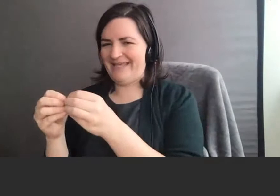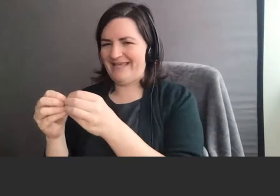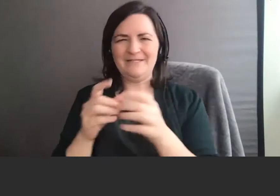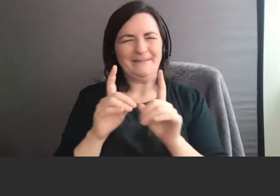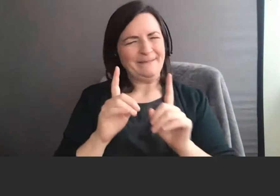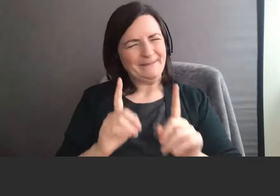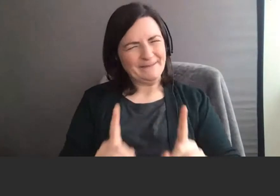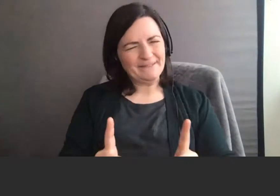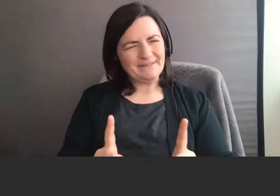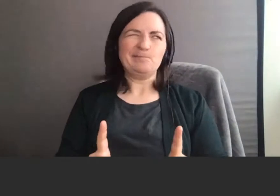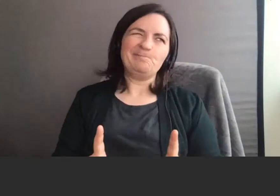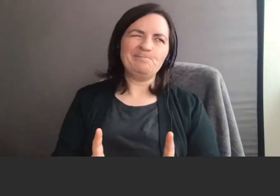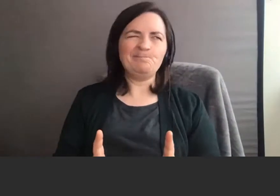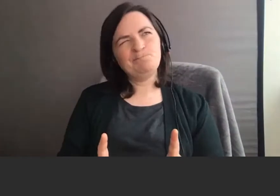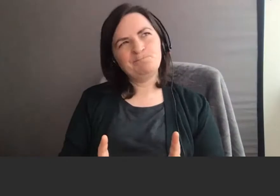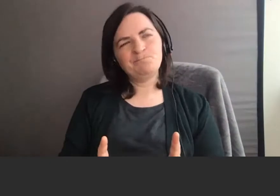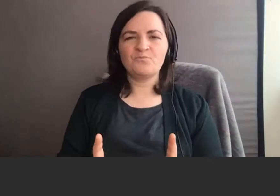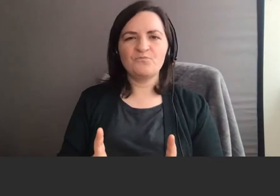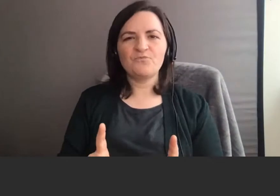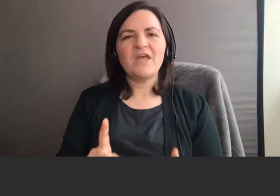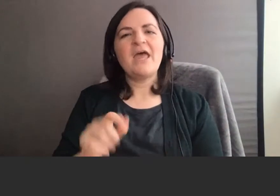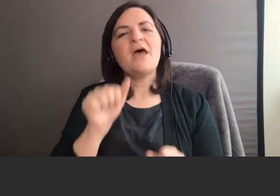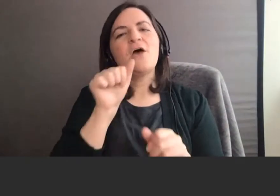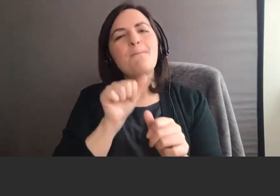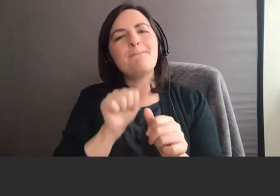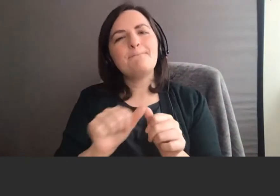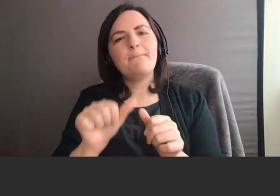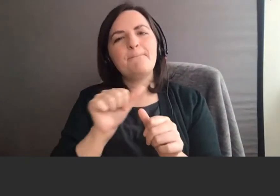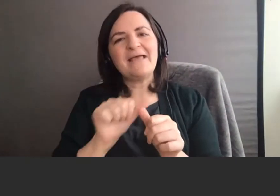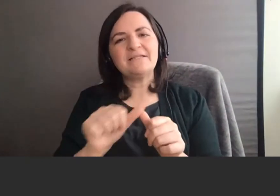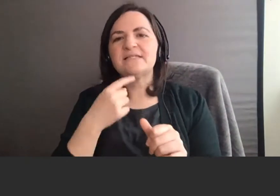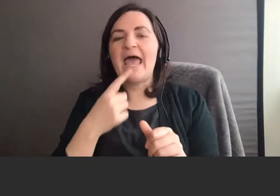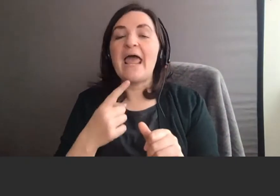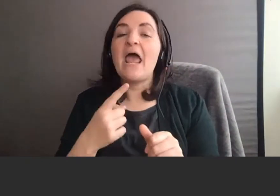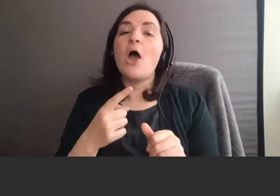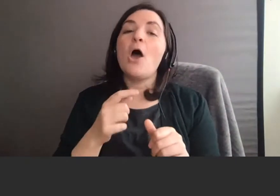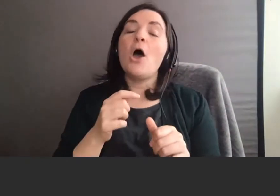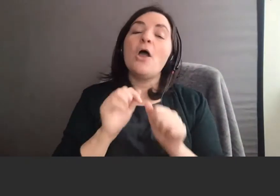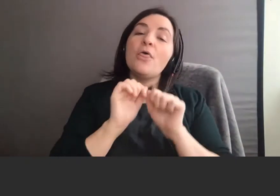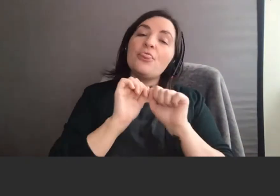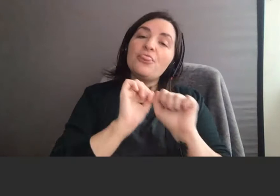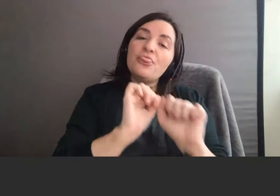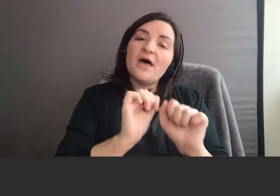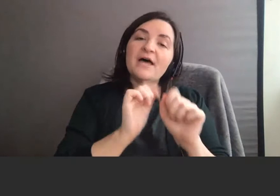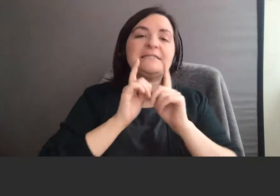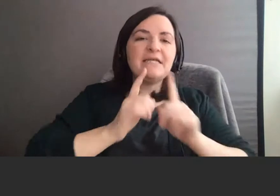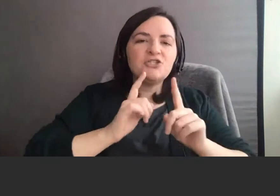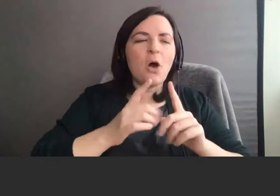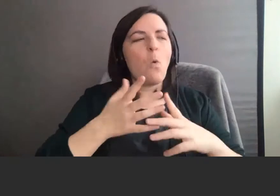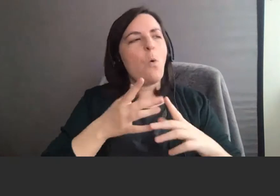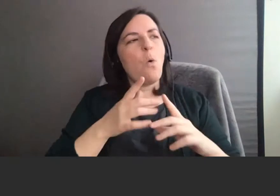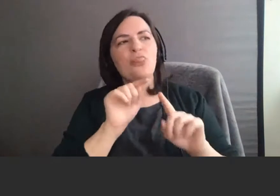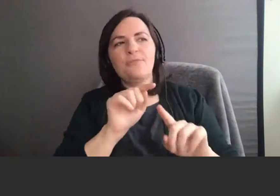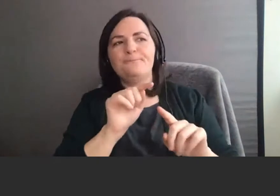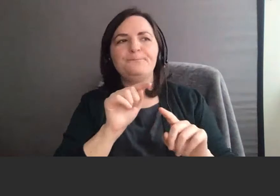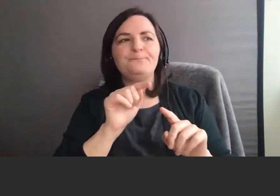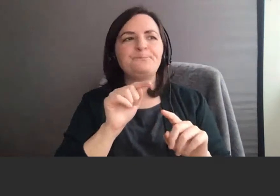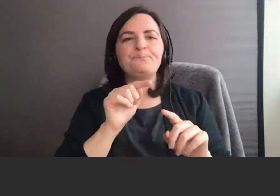about their perceptions about how this thing affects this thing. So rather than looking at the